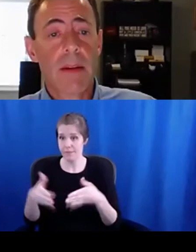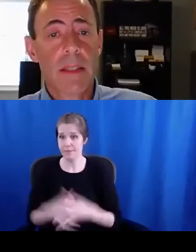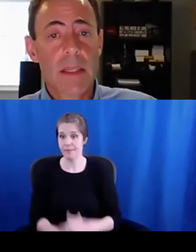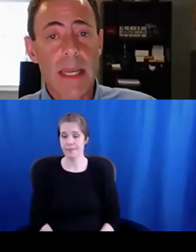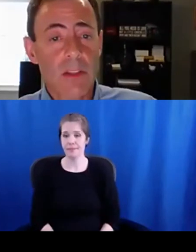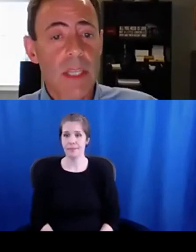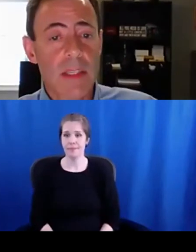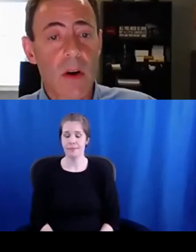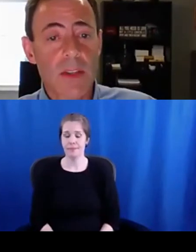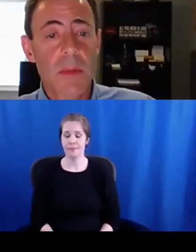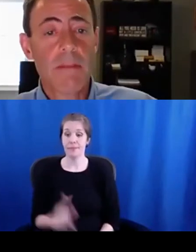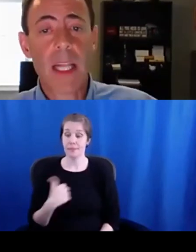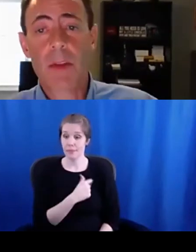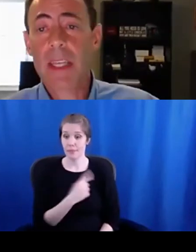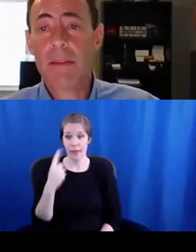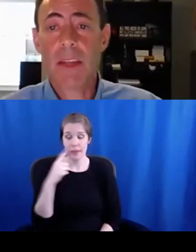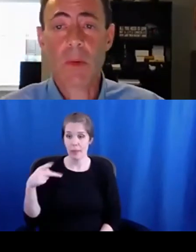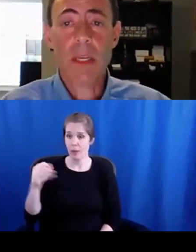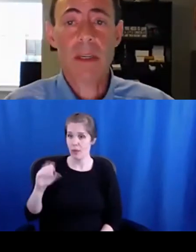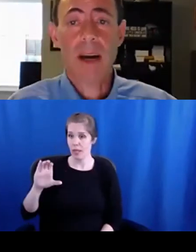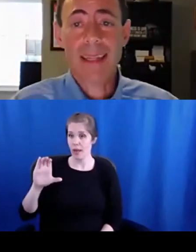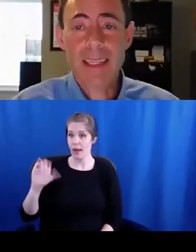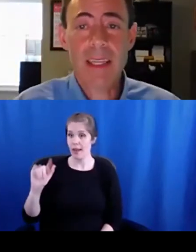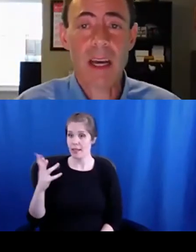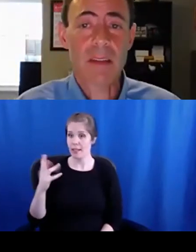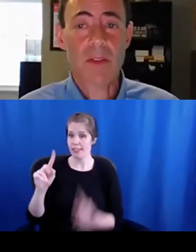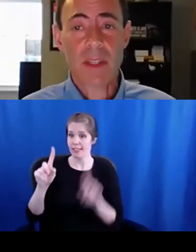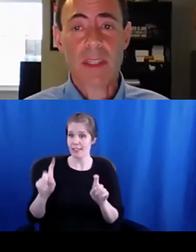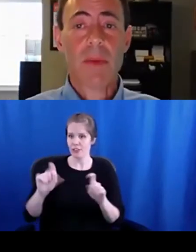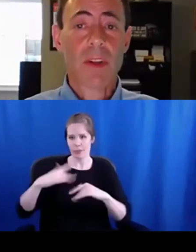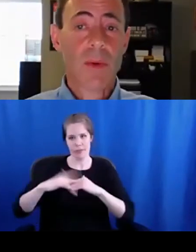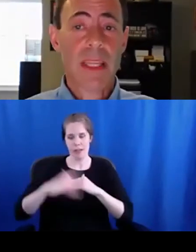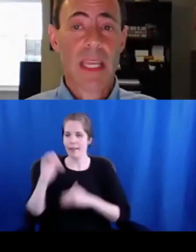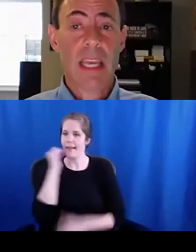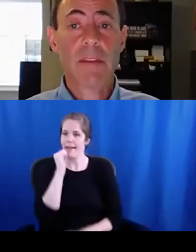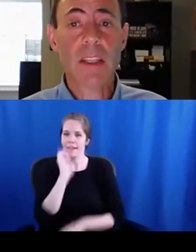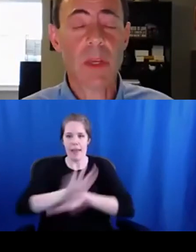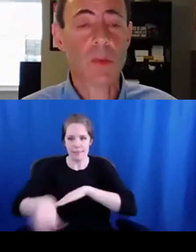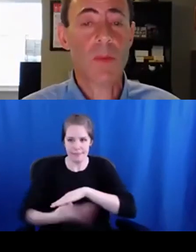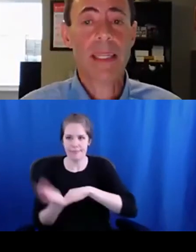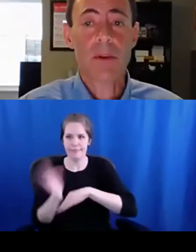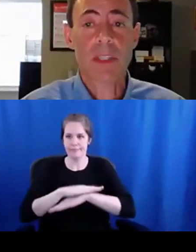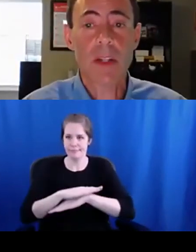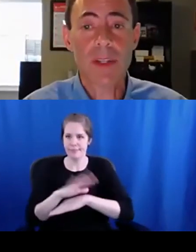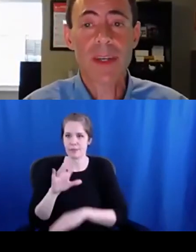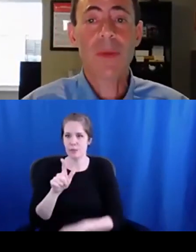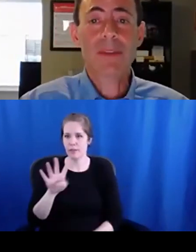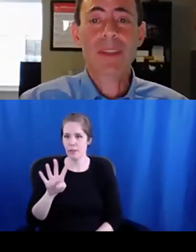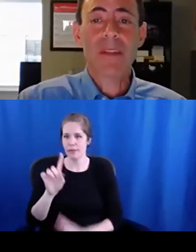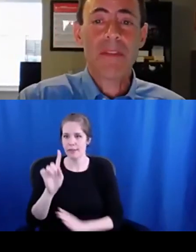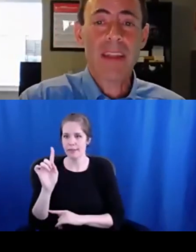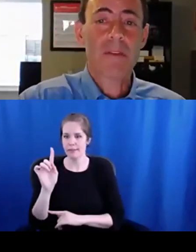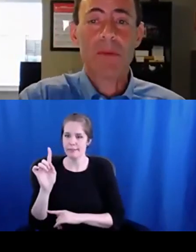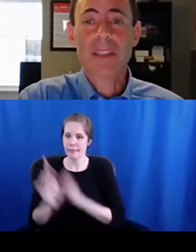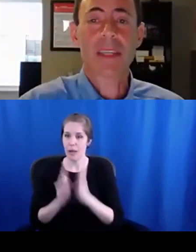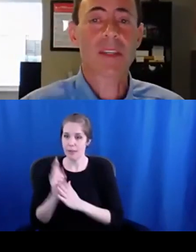care antigen testing also to be available 7 days a week, ideally not only during the day, but also in the evenings, because when we need a result